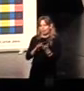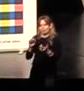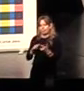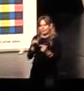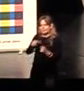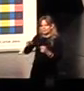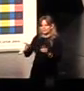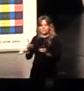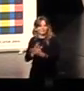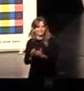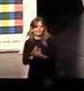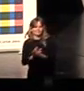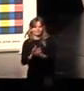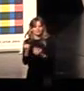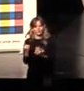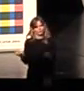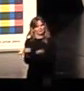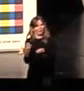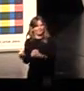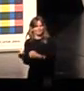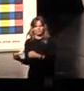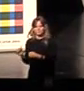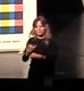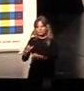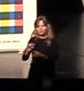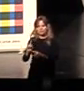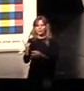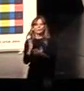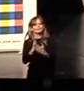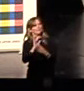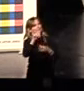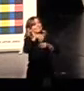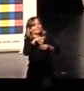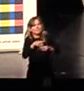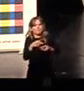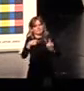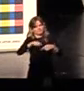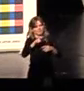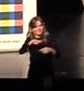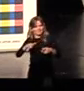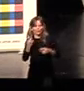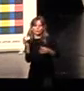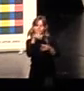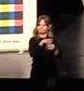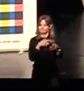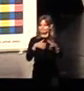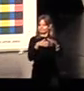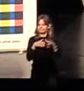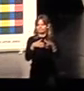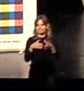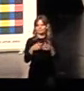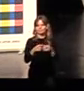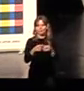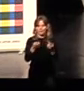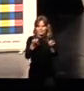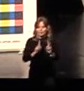dat we zitten met power hoe is member of the people de population is no